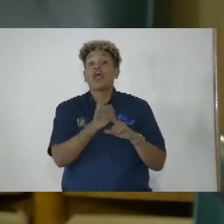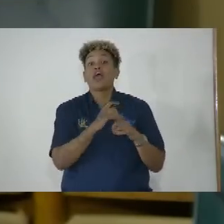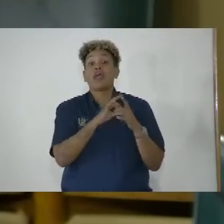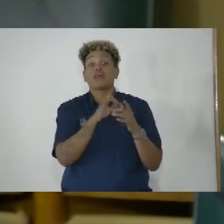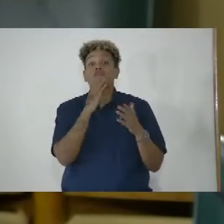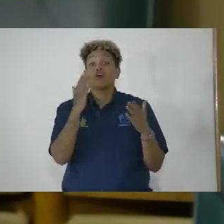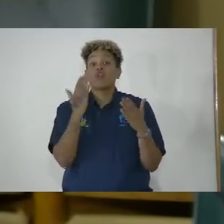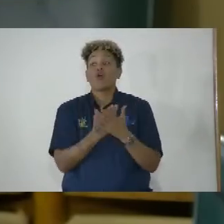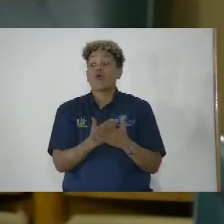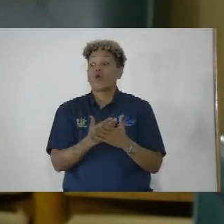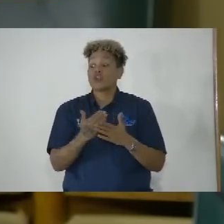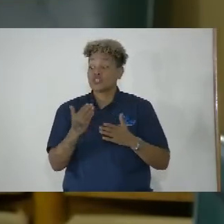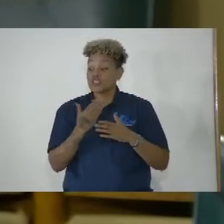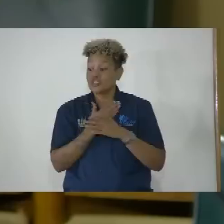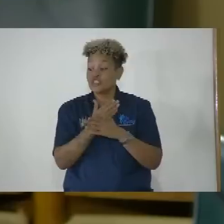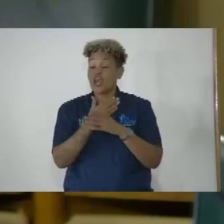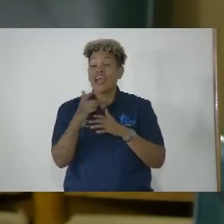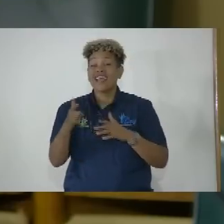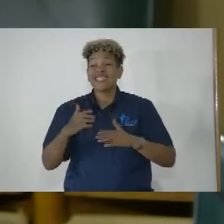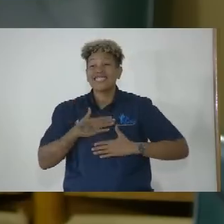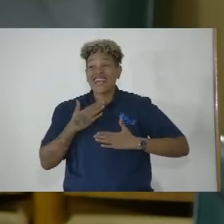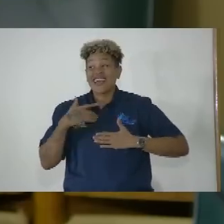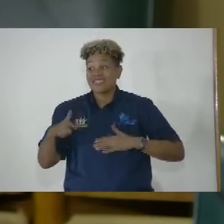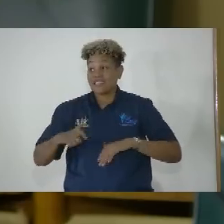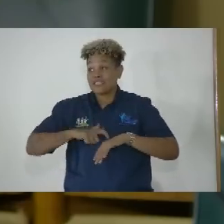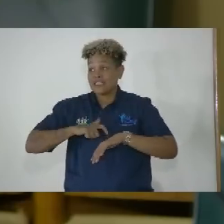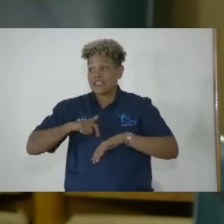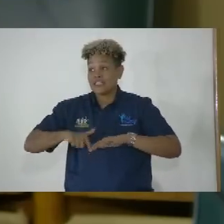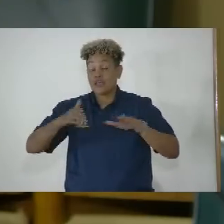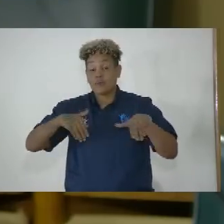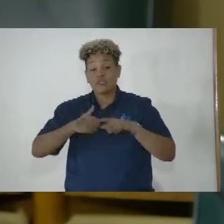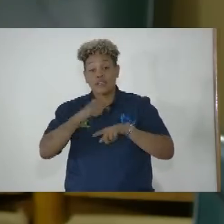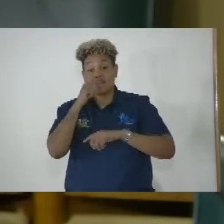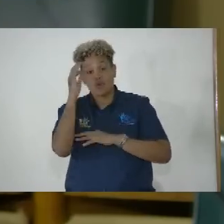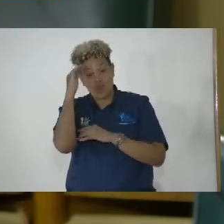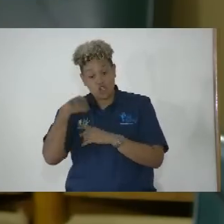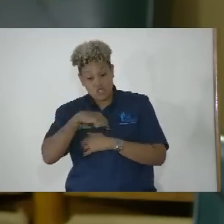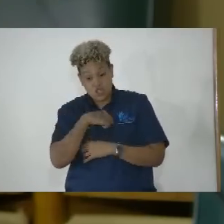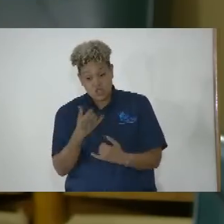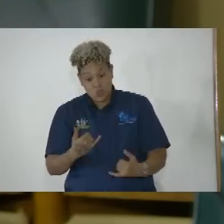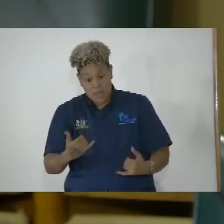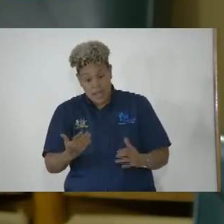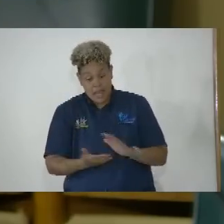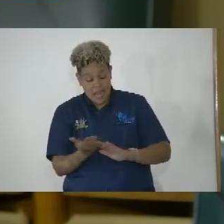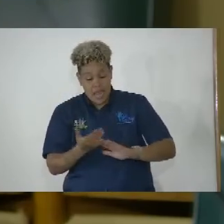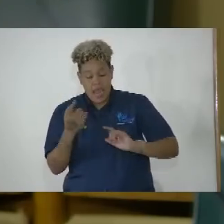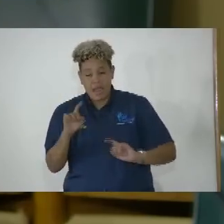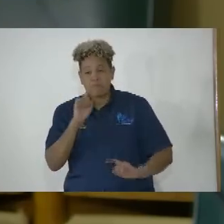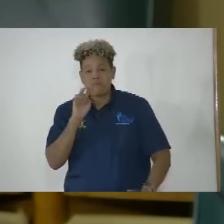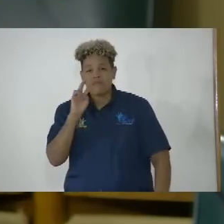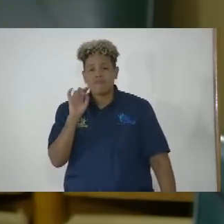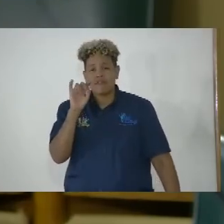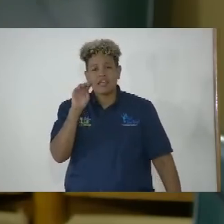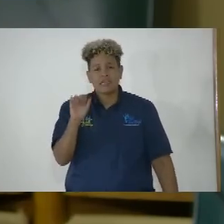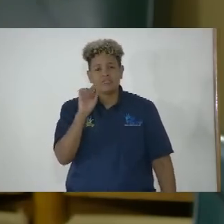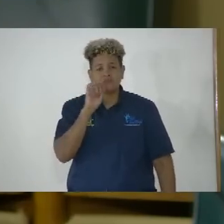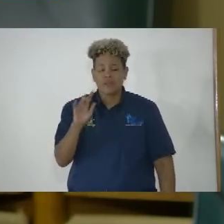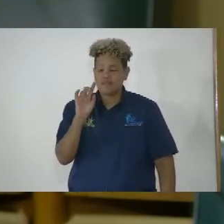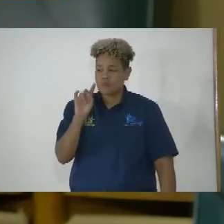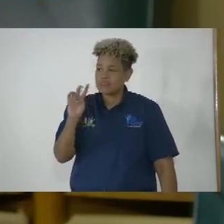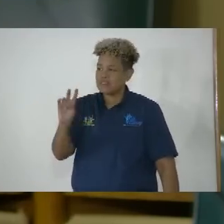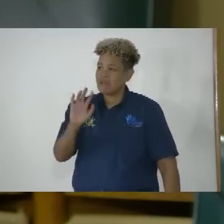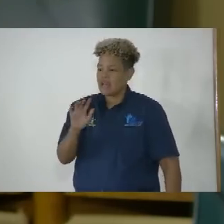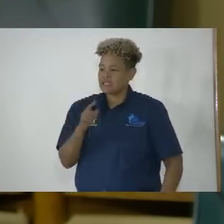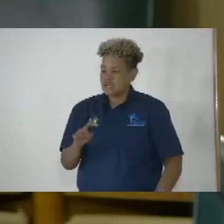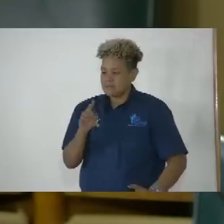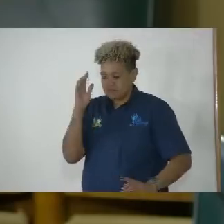good cheer of the season. And these are the persons who concern us today victims of domestic abuse,